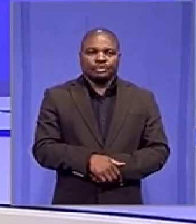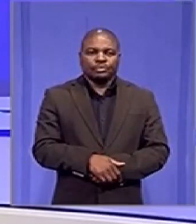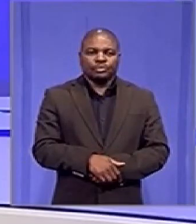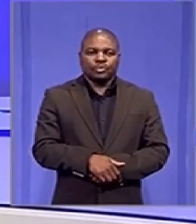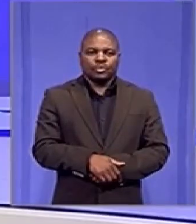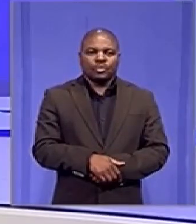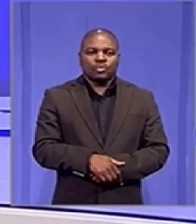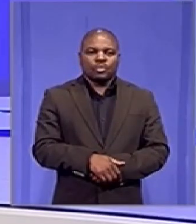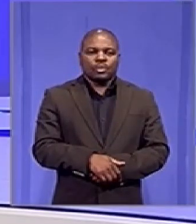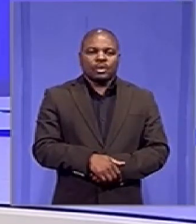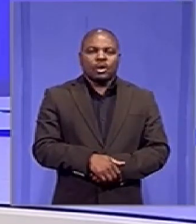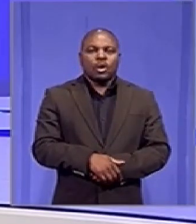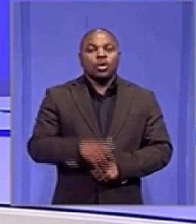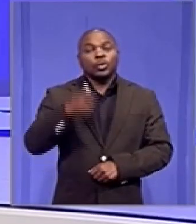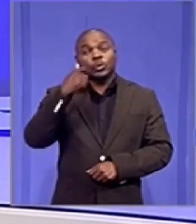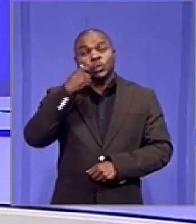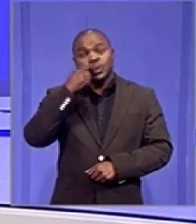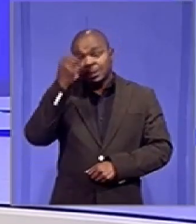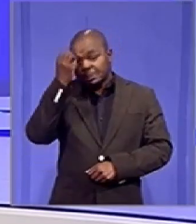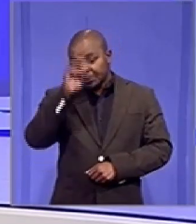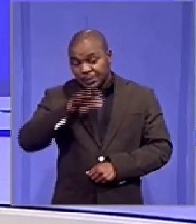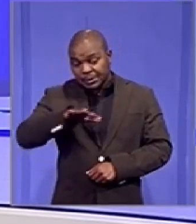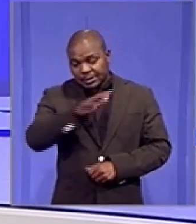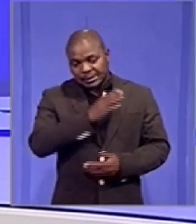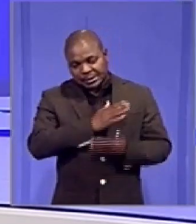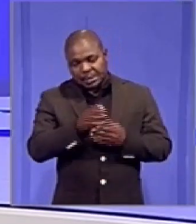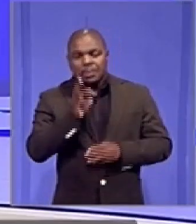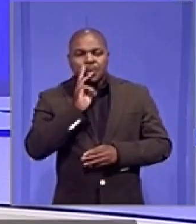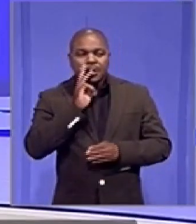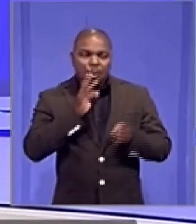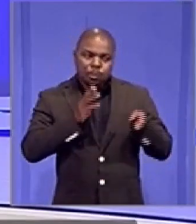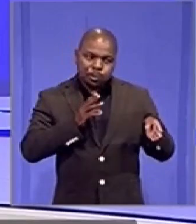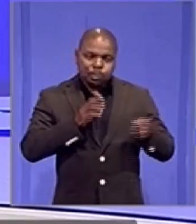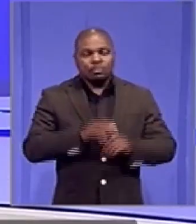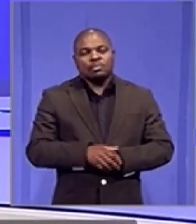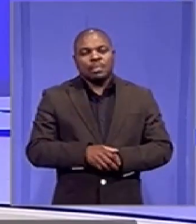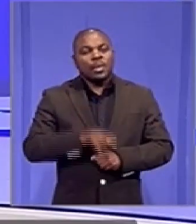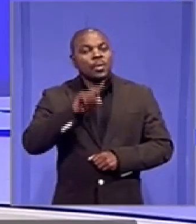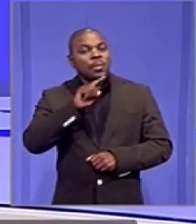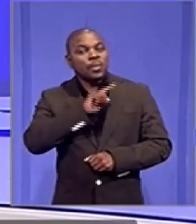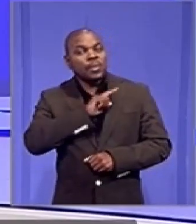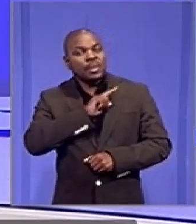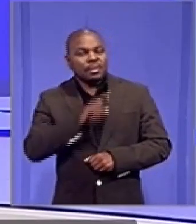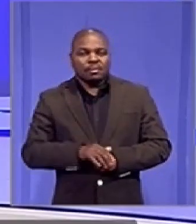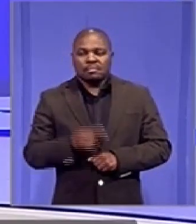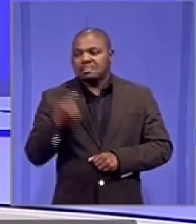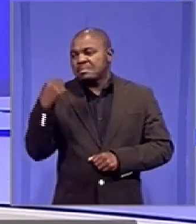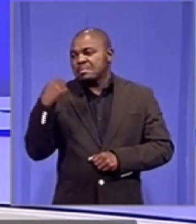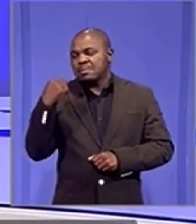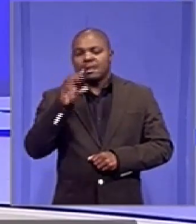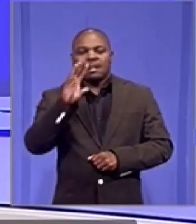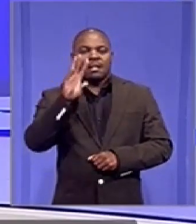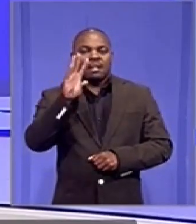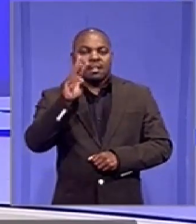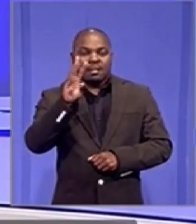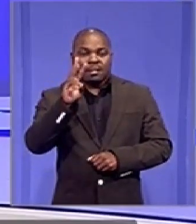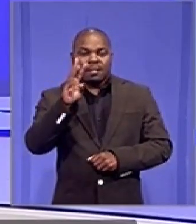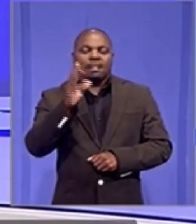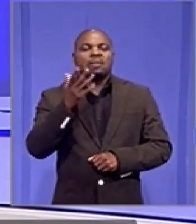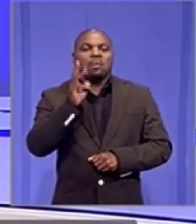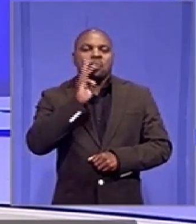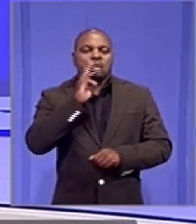Di garlo dingwe tsa Tshwane di na le metsi ga jana se ke mara go khaoga e ga khaogo e